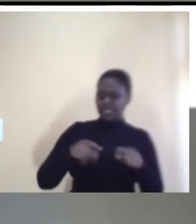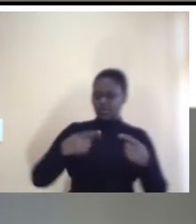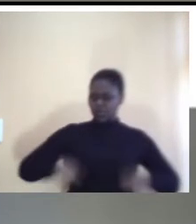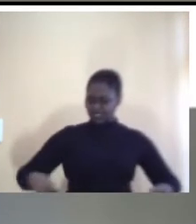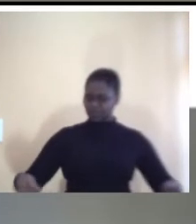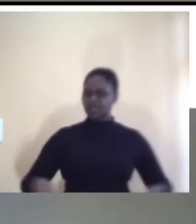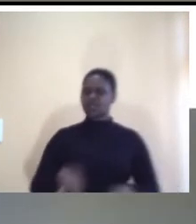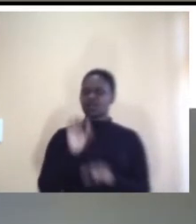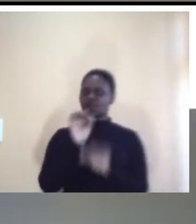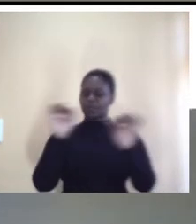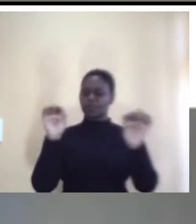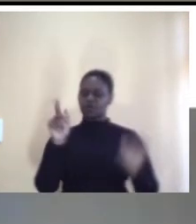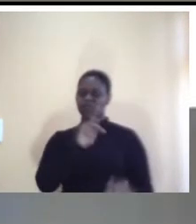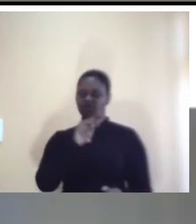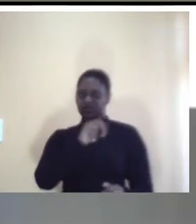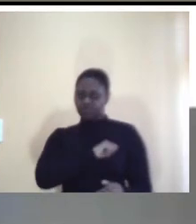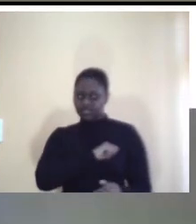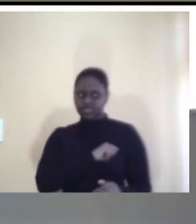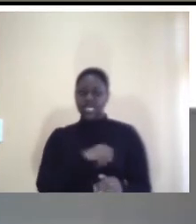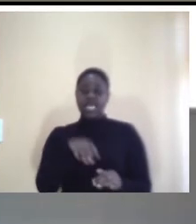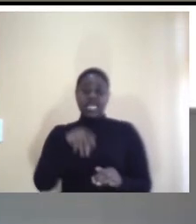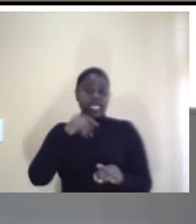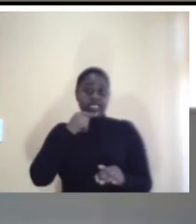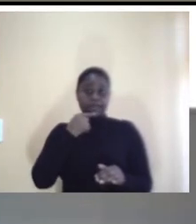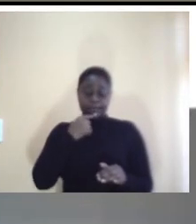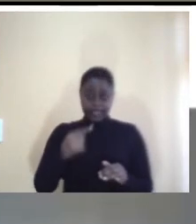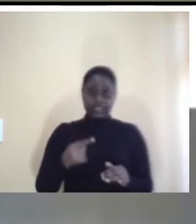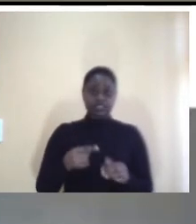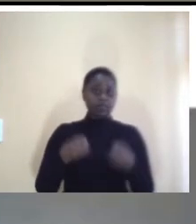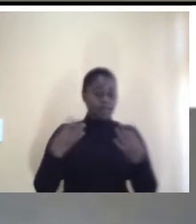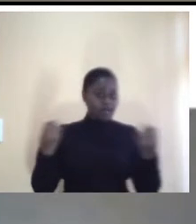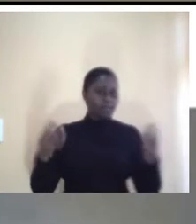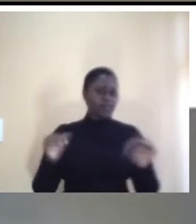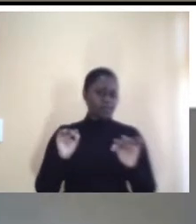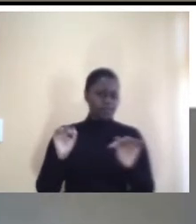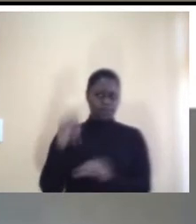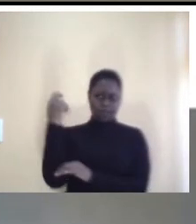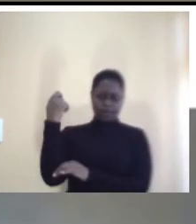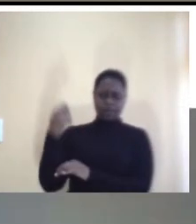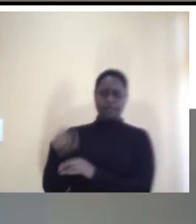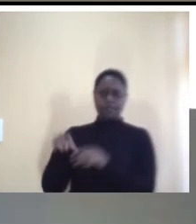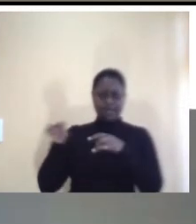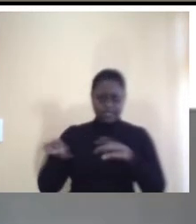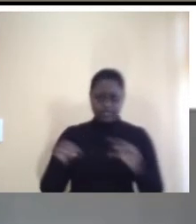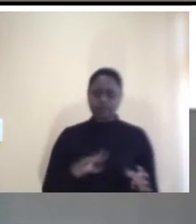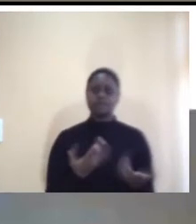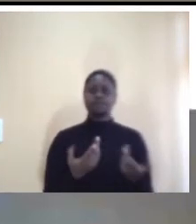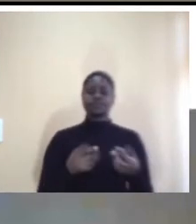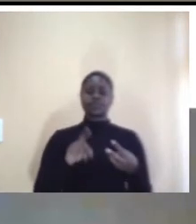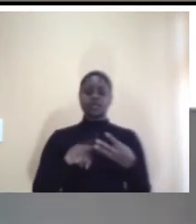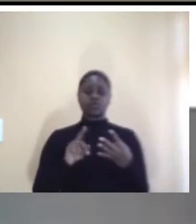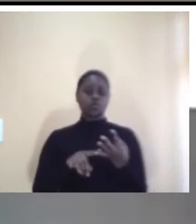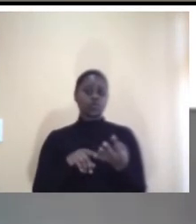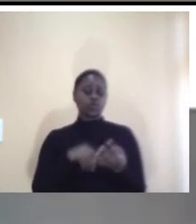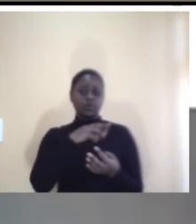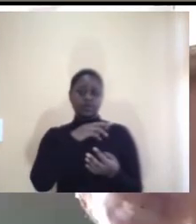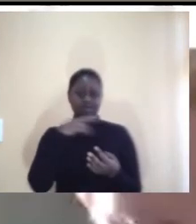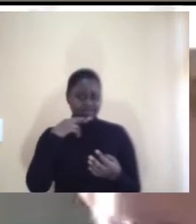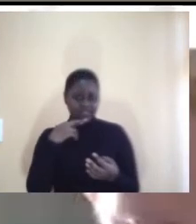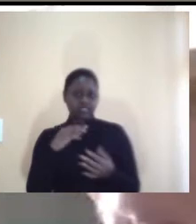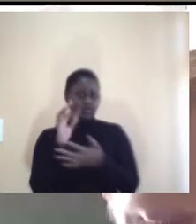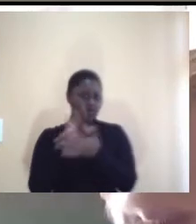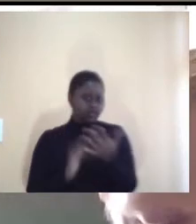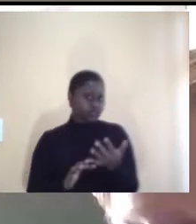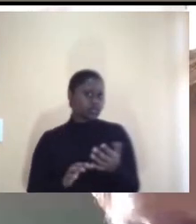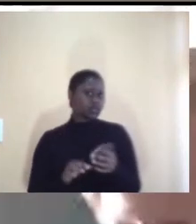of KwaZulu-Natal, thus sealing the fate of many rural people for decades to come. When we really unpack the current and historic